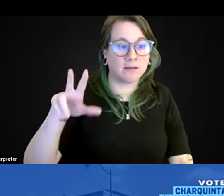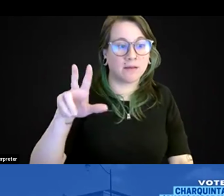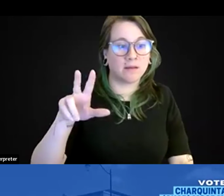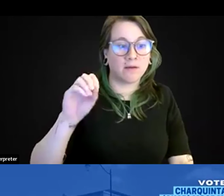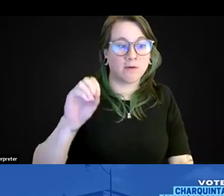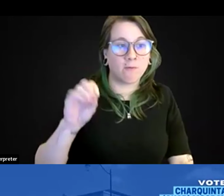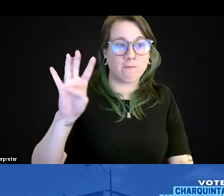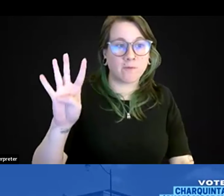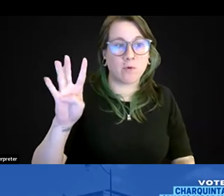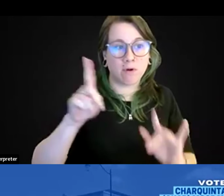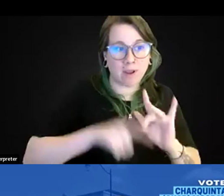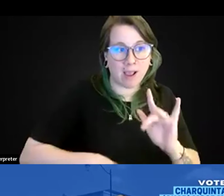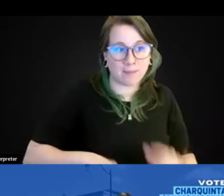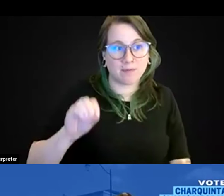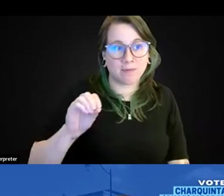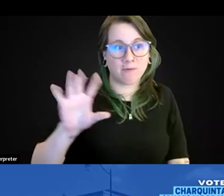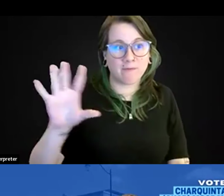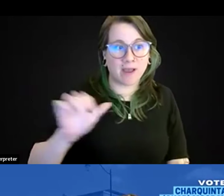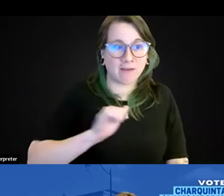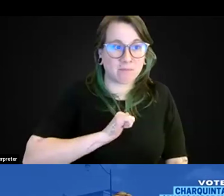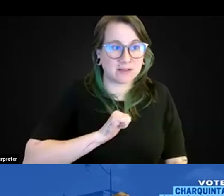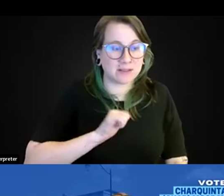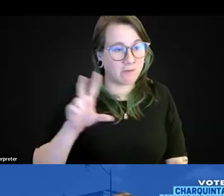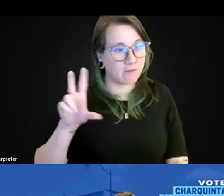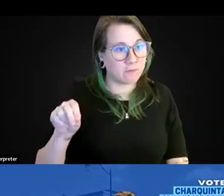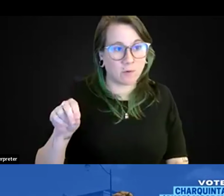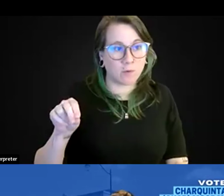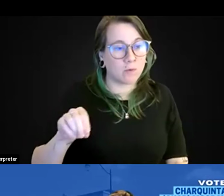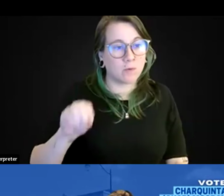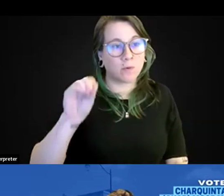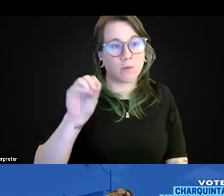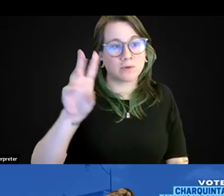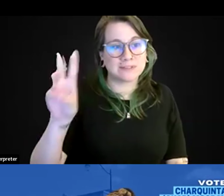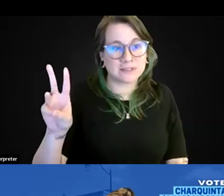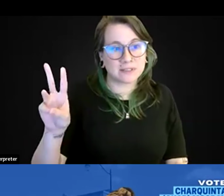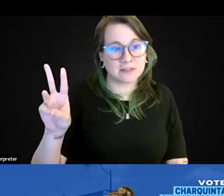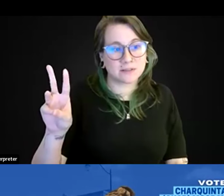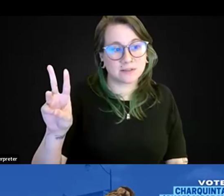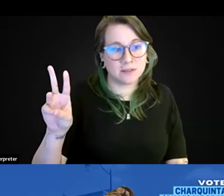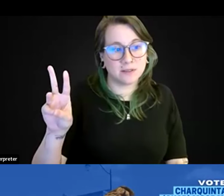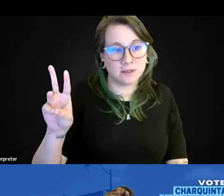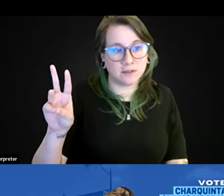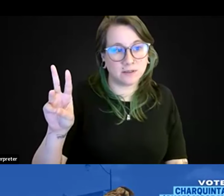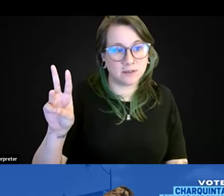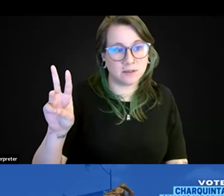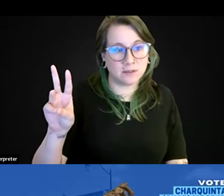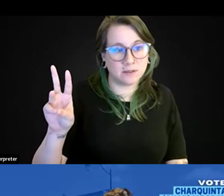5D04 is absent, 5D05, it's a no, 5D06,